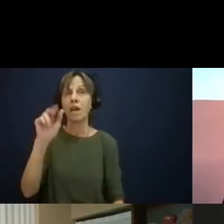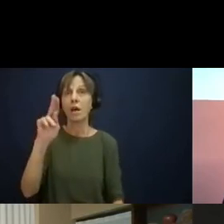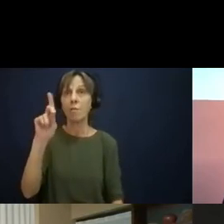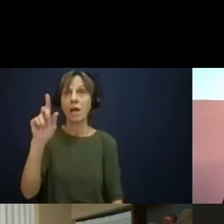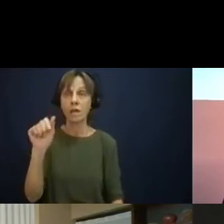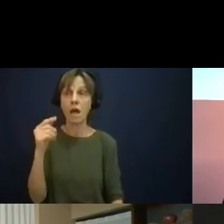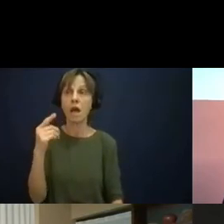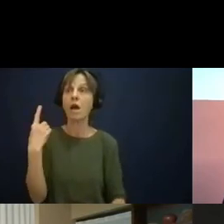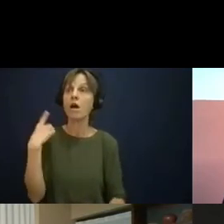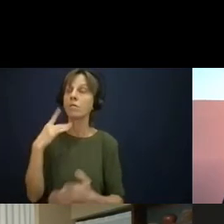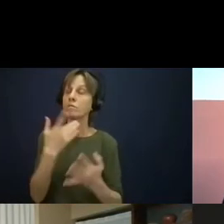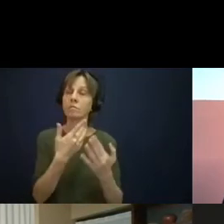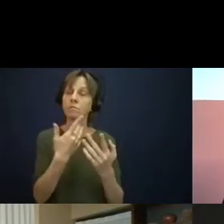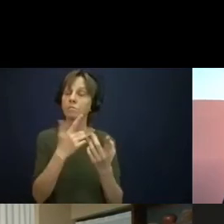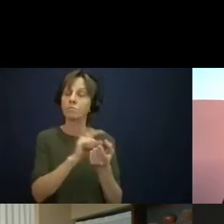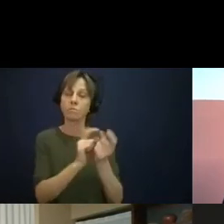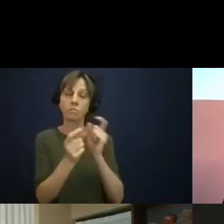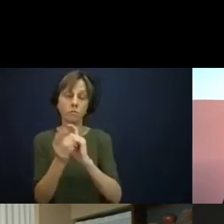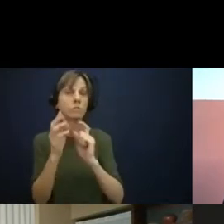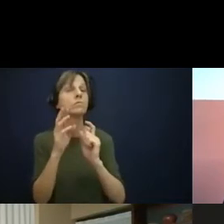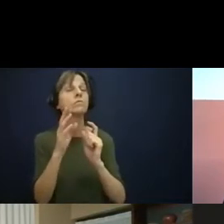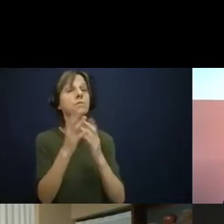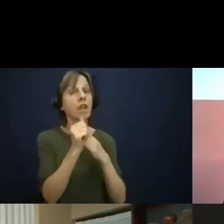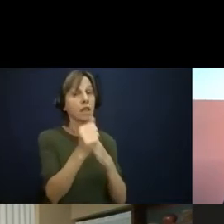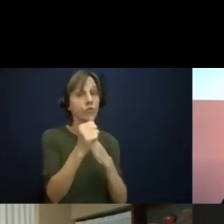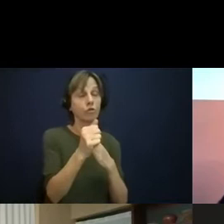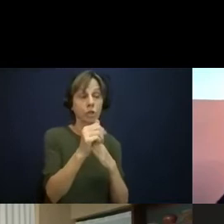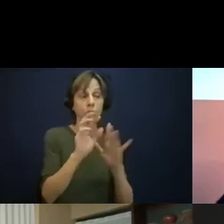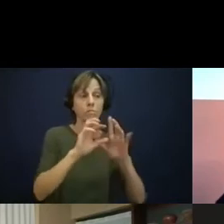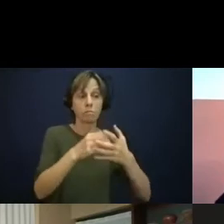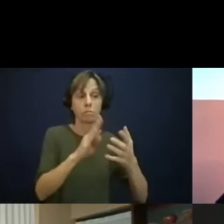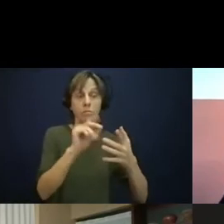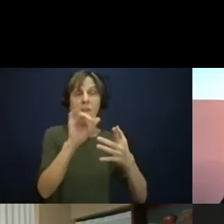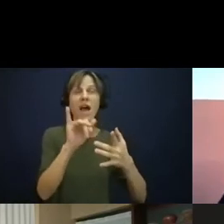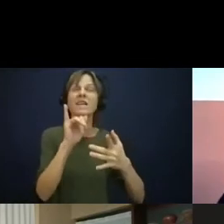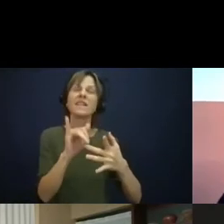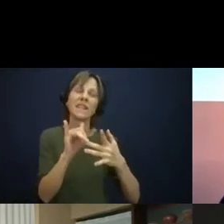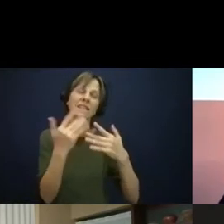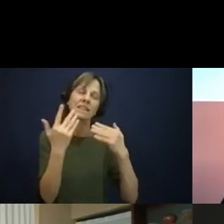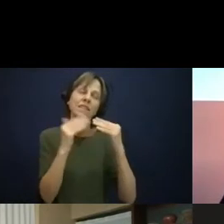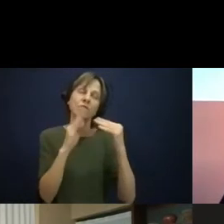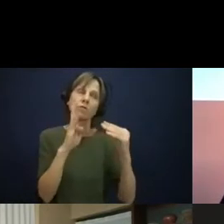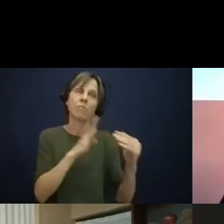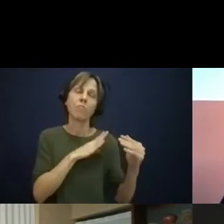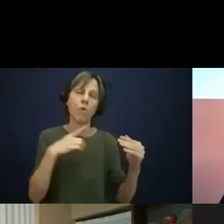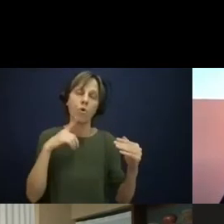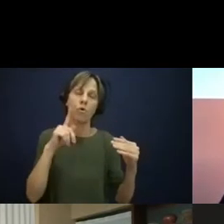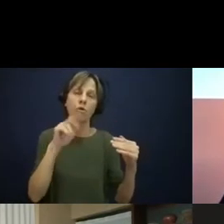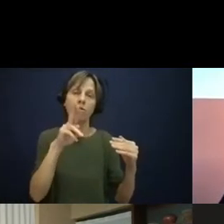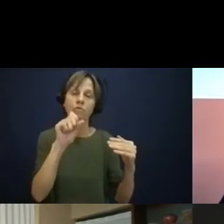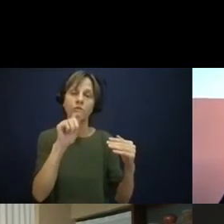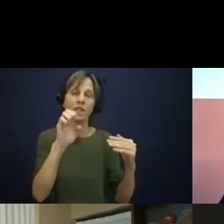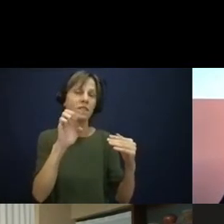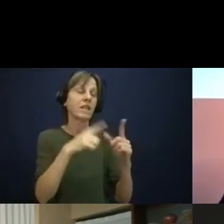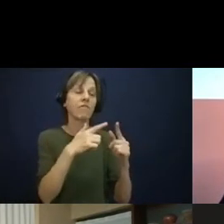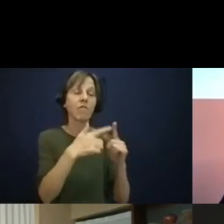transitioned from being on the leadership body, which again is the equivalent of a board of trustees, to being the co-directors of Away Home America.